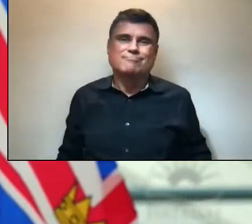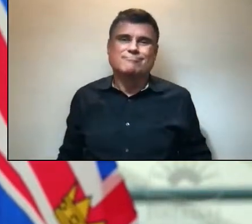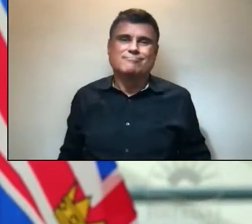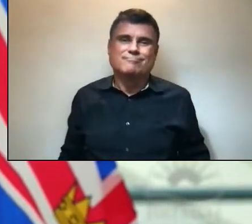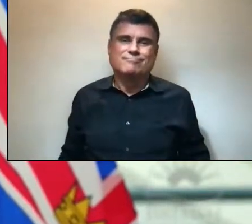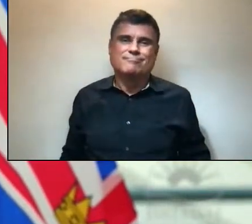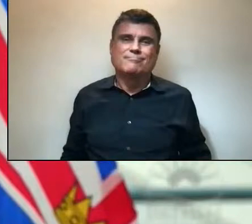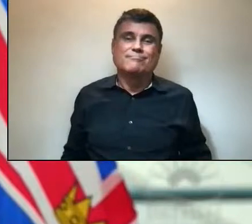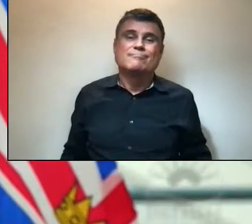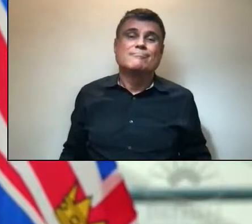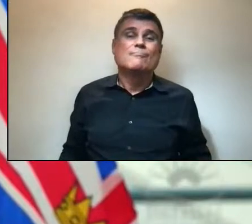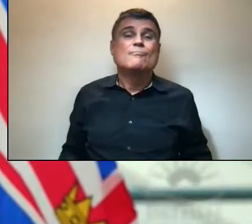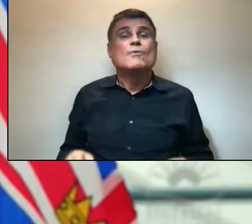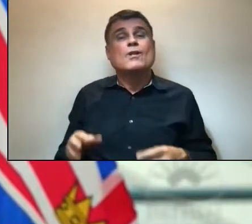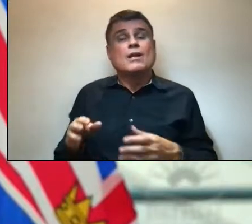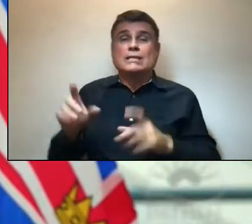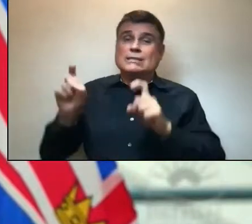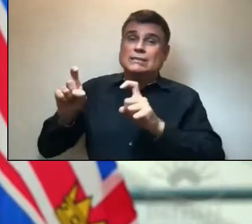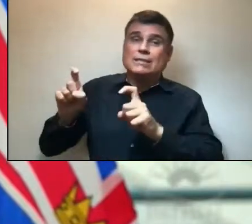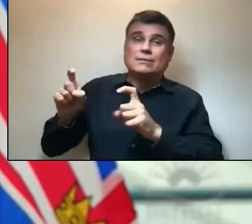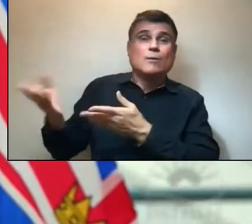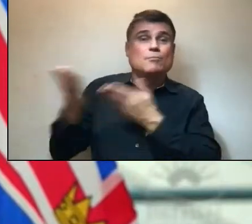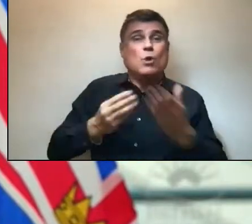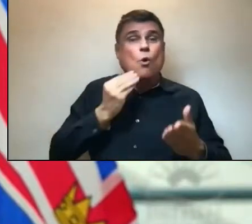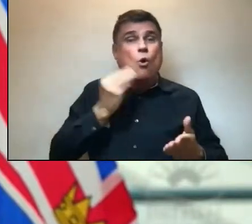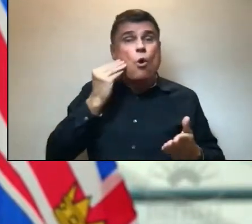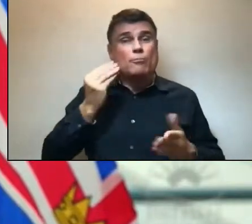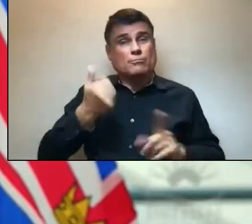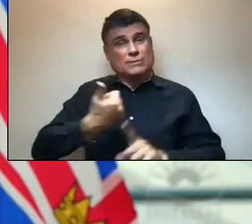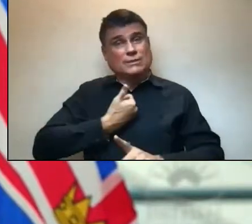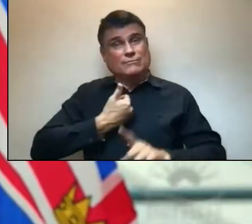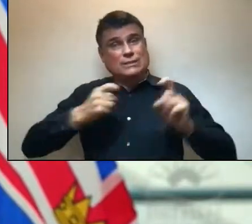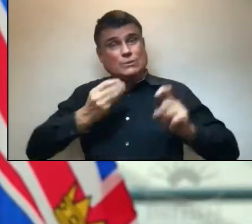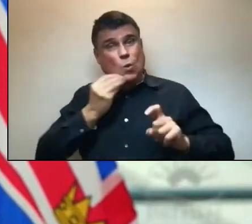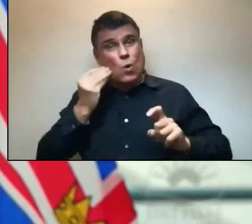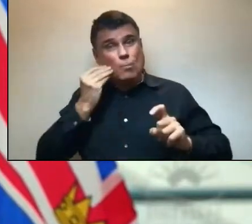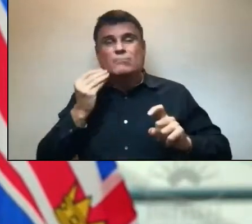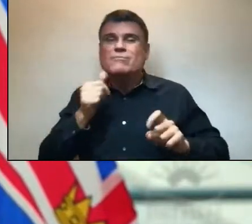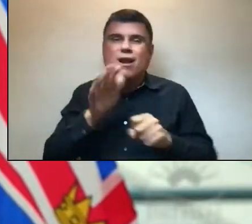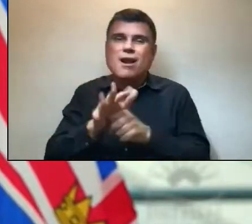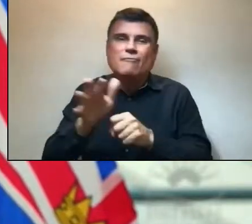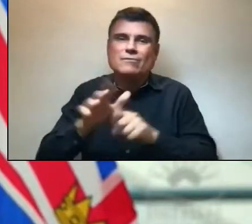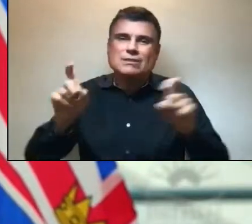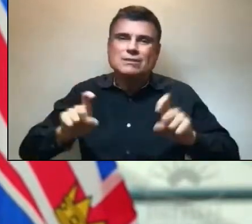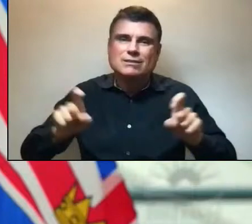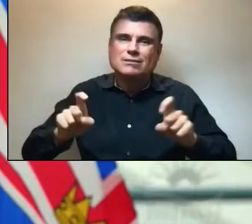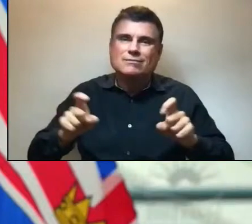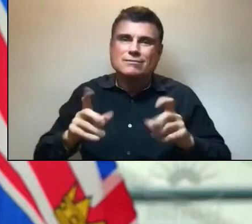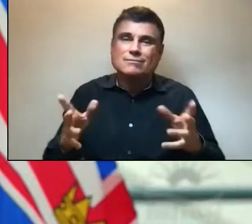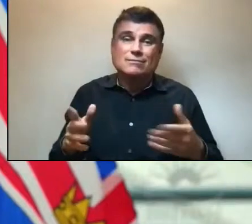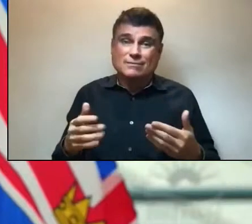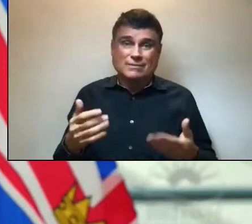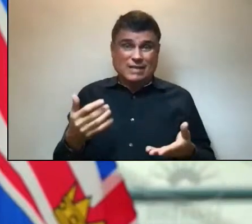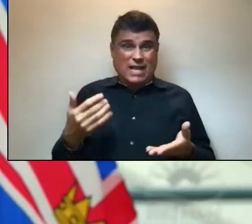a use in the community, and we're focusing on using the tests that we do have in the program that we have right now. So I